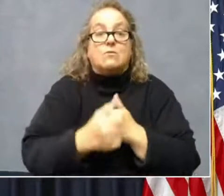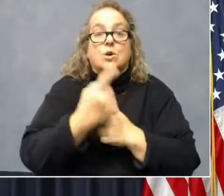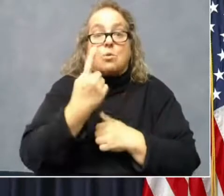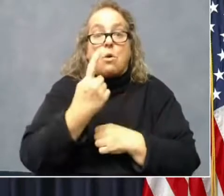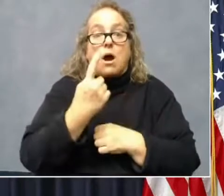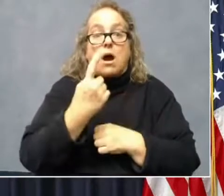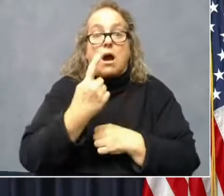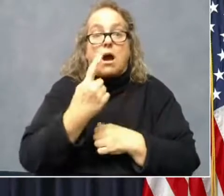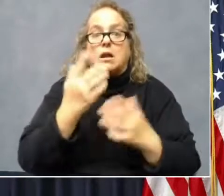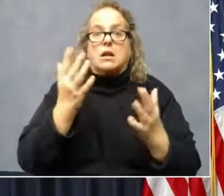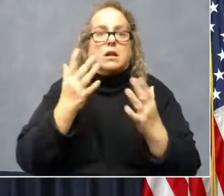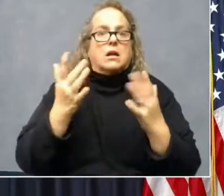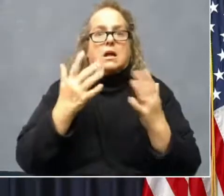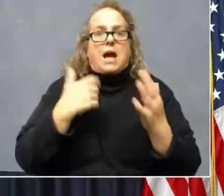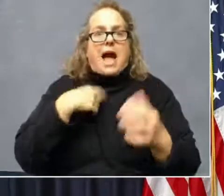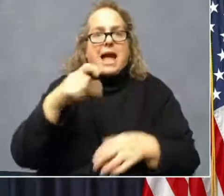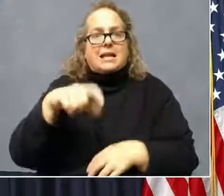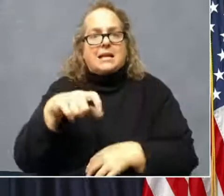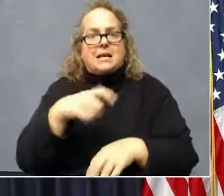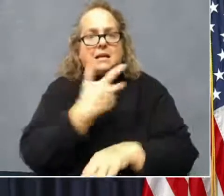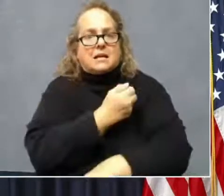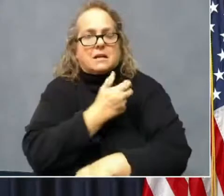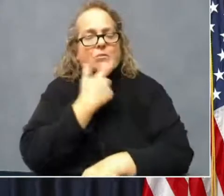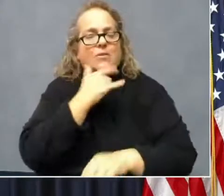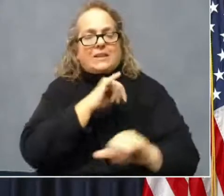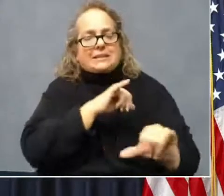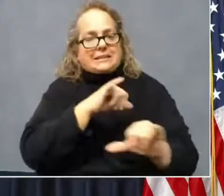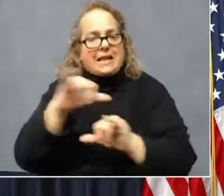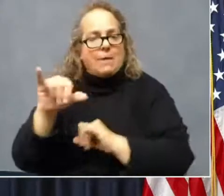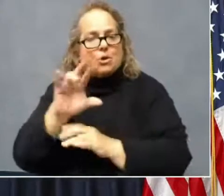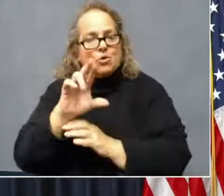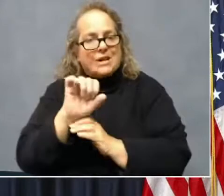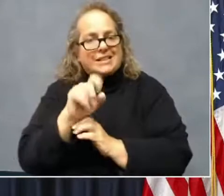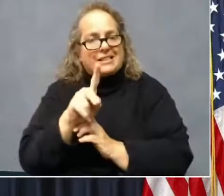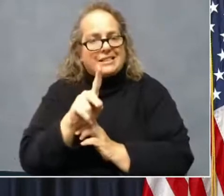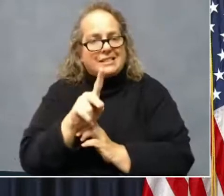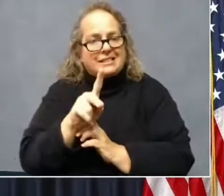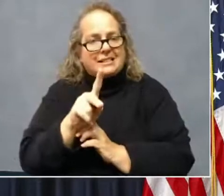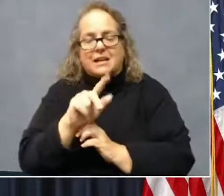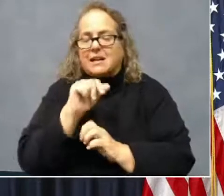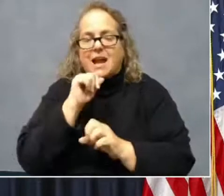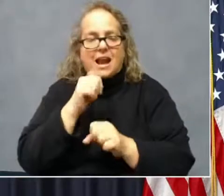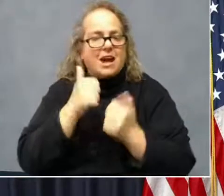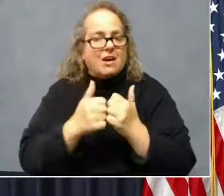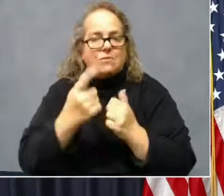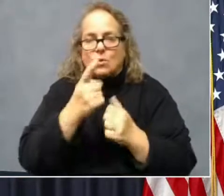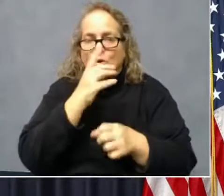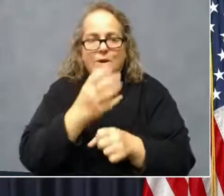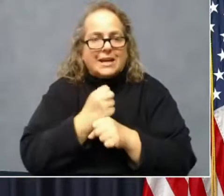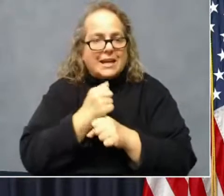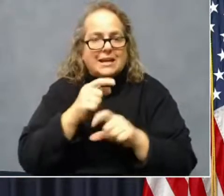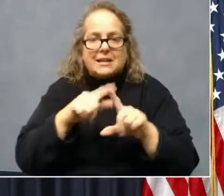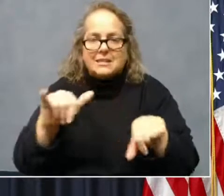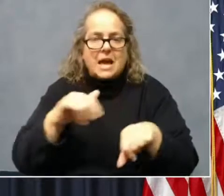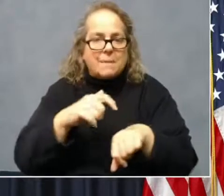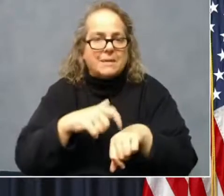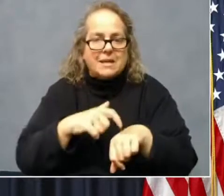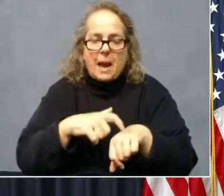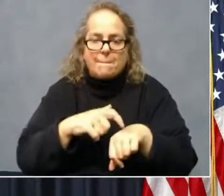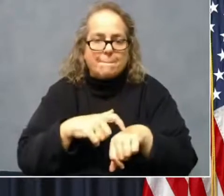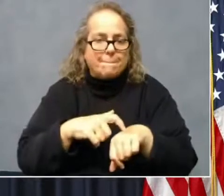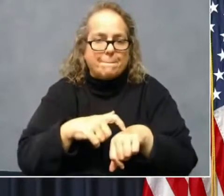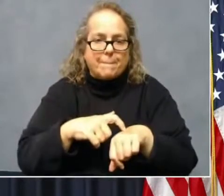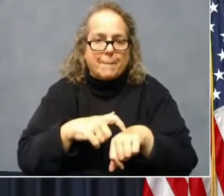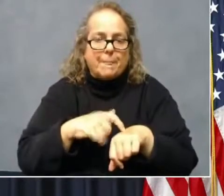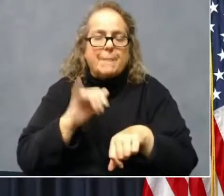need because they're at the same risk. And not everybody is going to get it at the same time. It's going to be something that's going to be